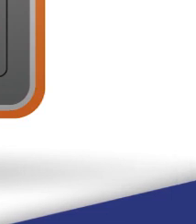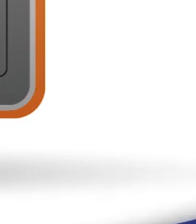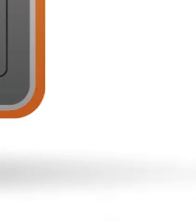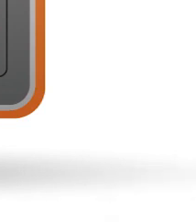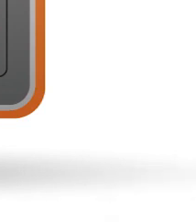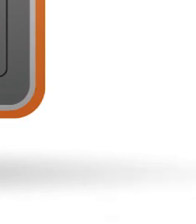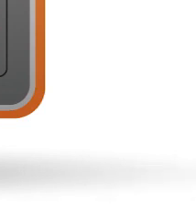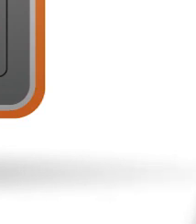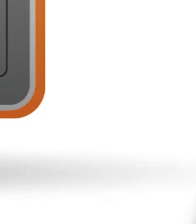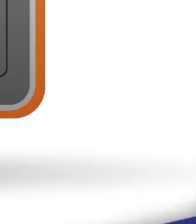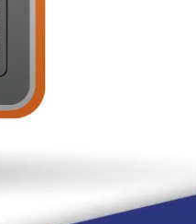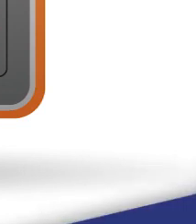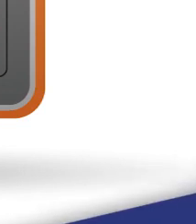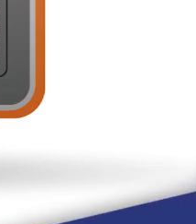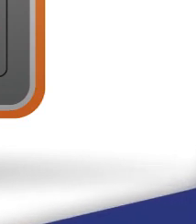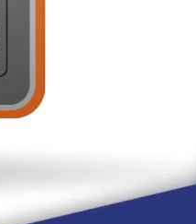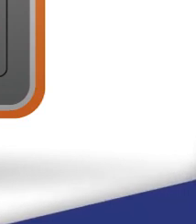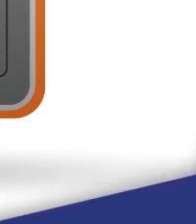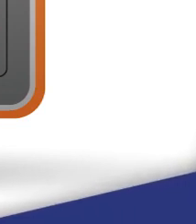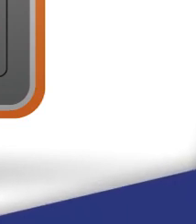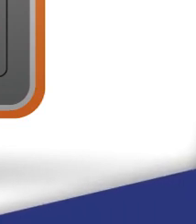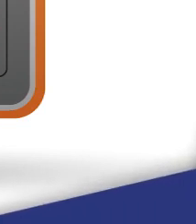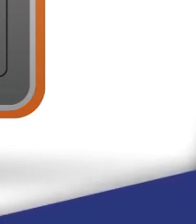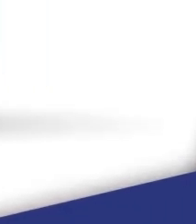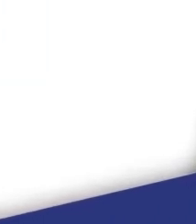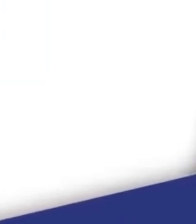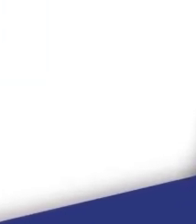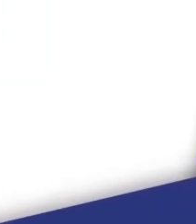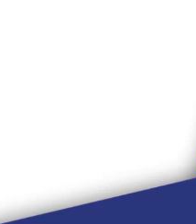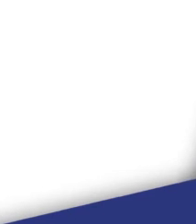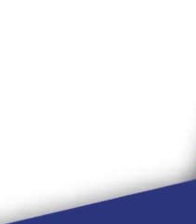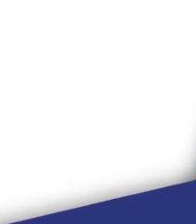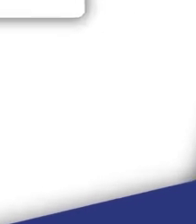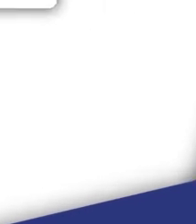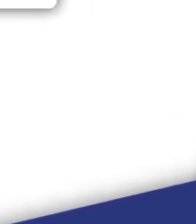and DBE TV on OpenView Channel 122 in partnership with